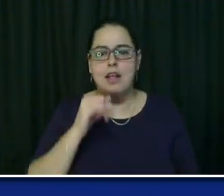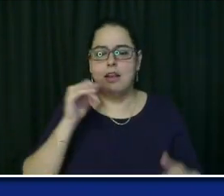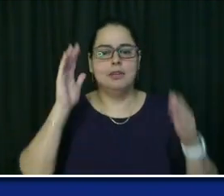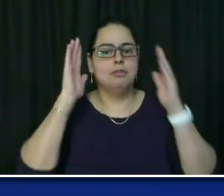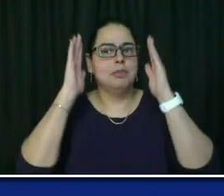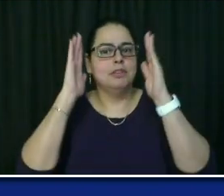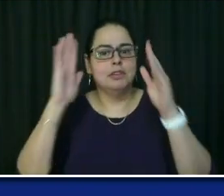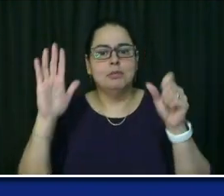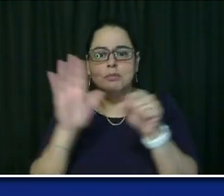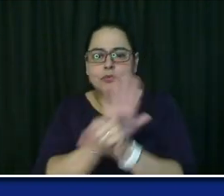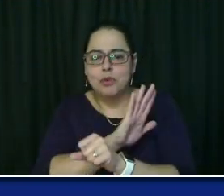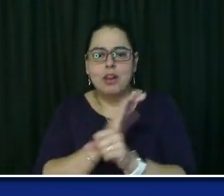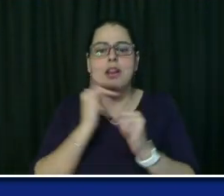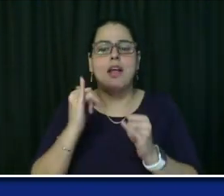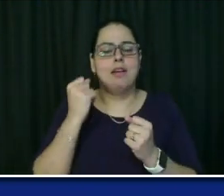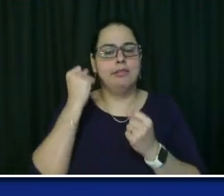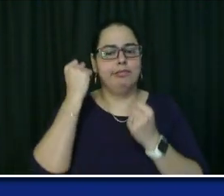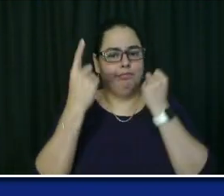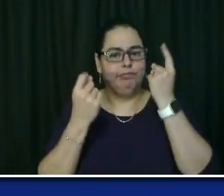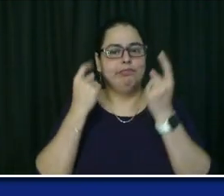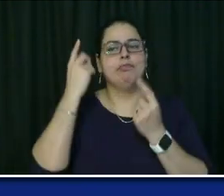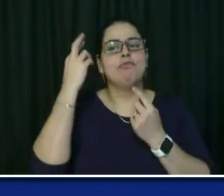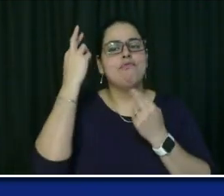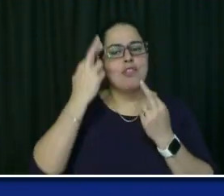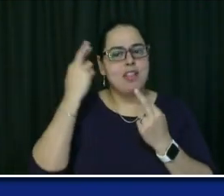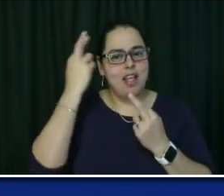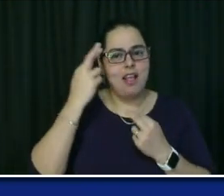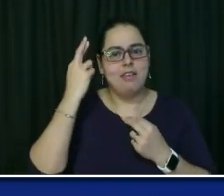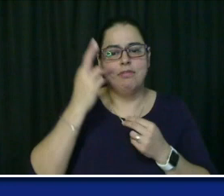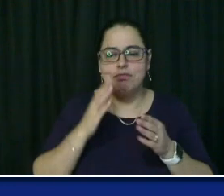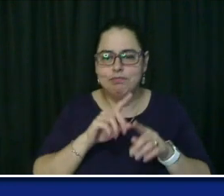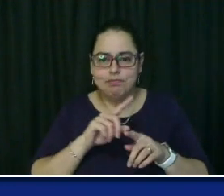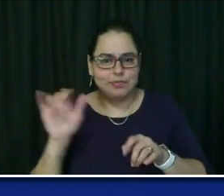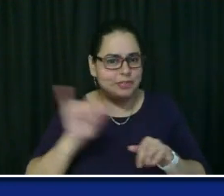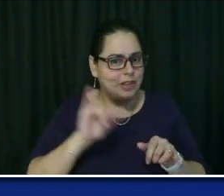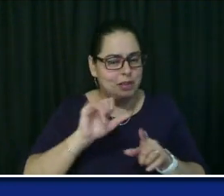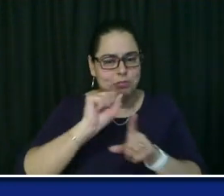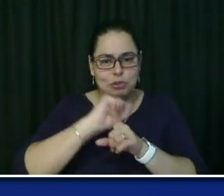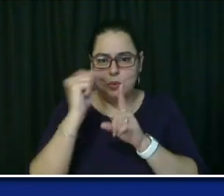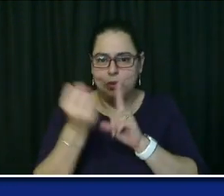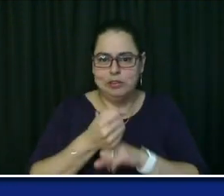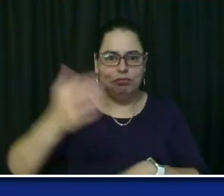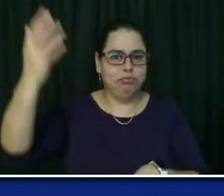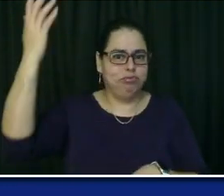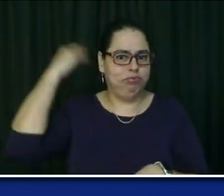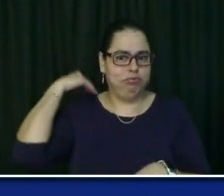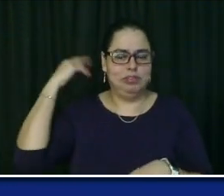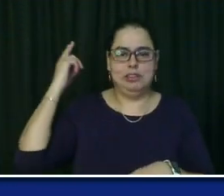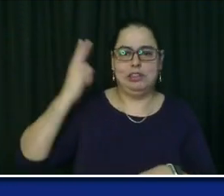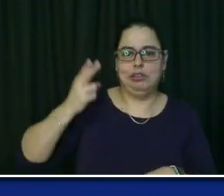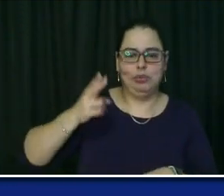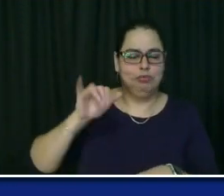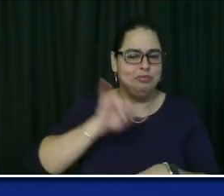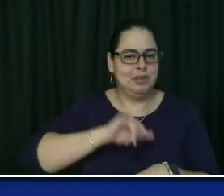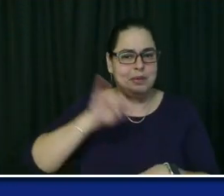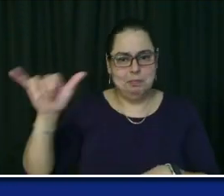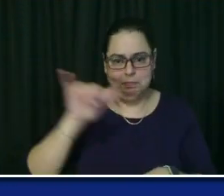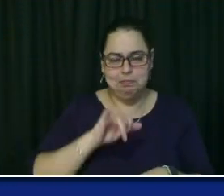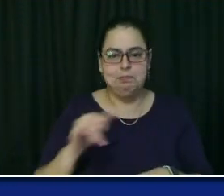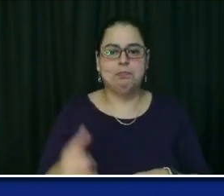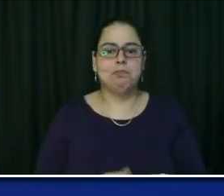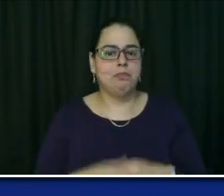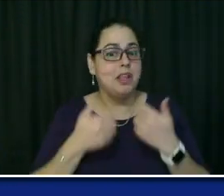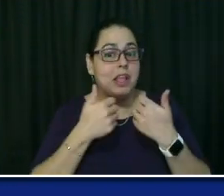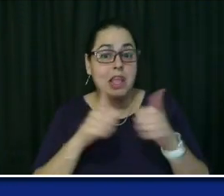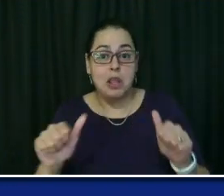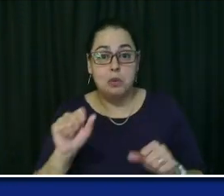any questions from our friends in the press? We do. We have two questions. The first is from David Proper from the Journal News. Are you surprised the number of